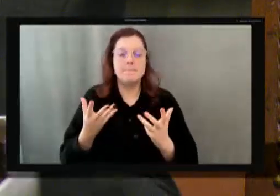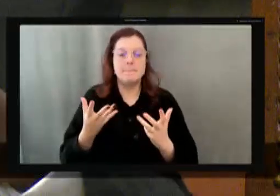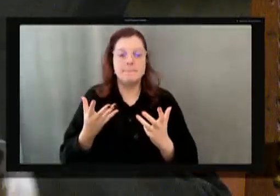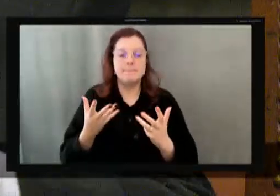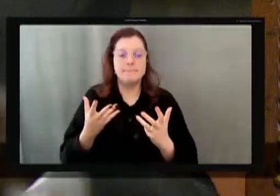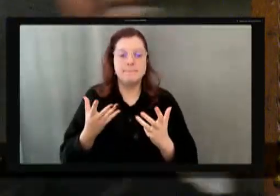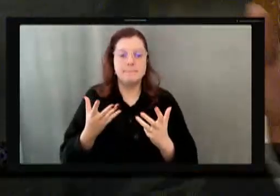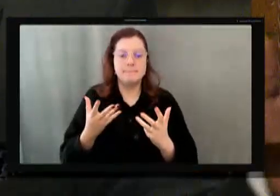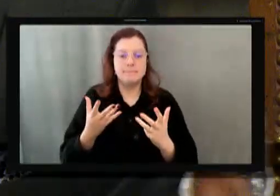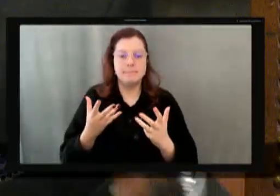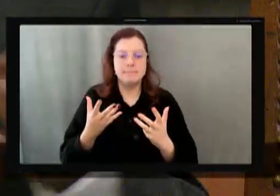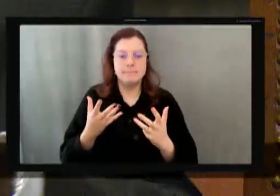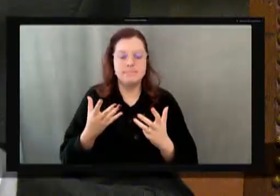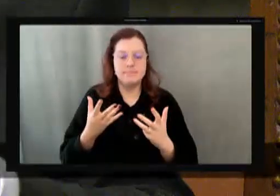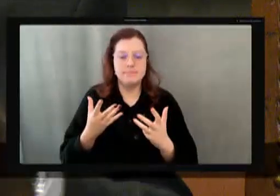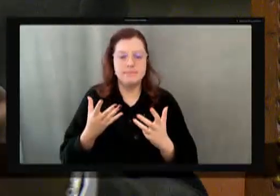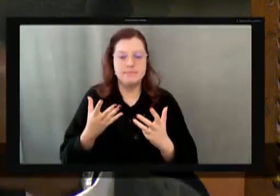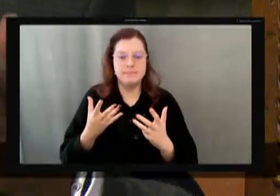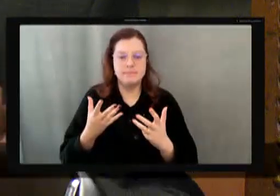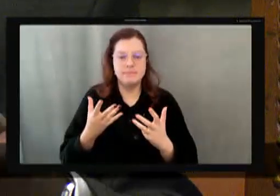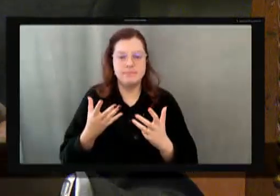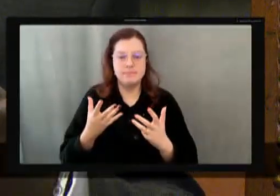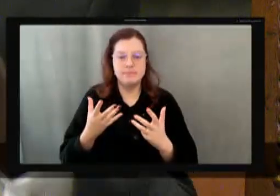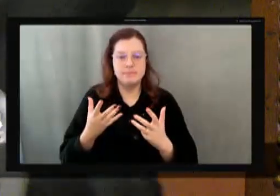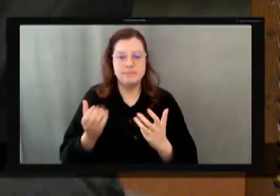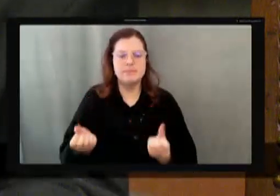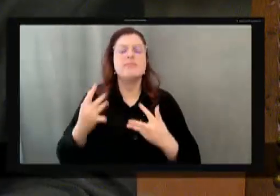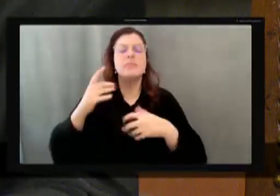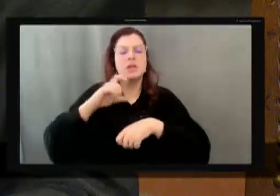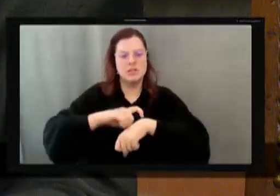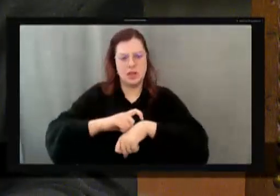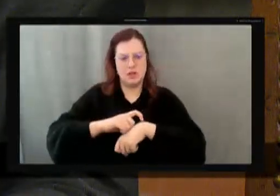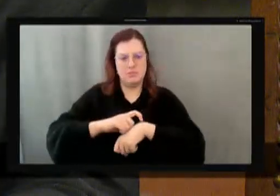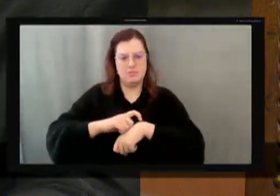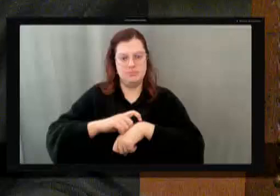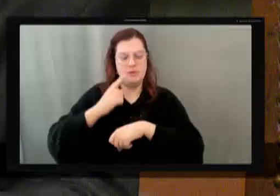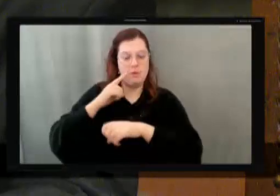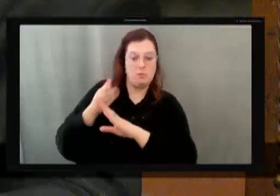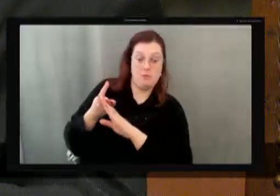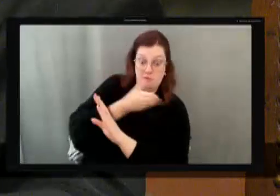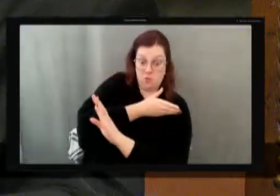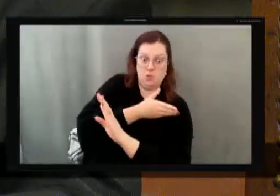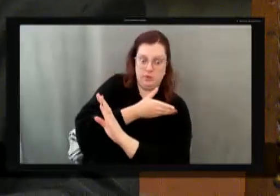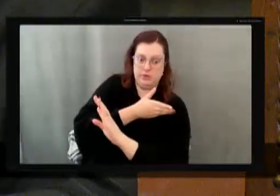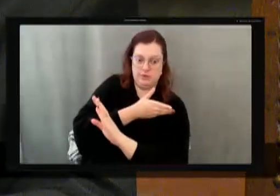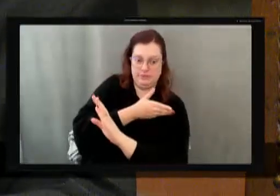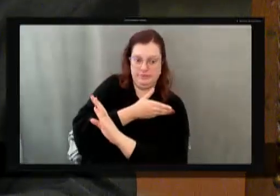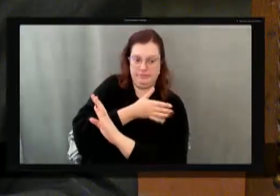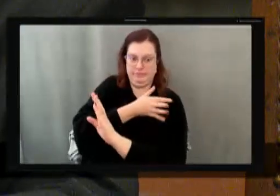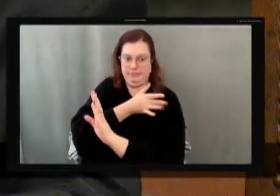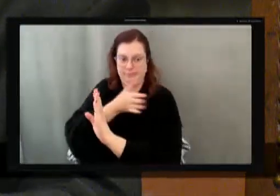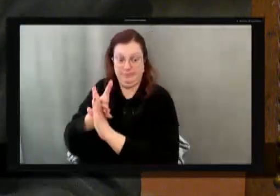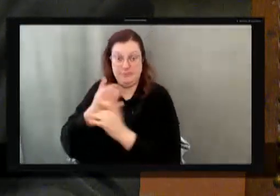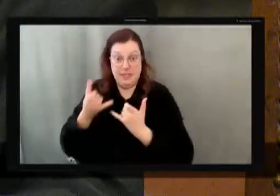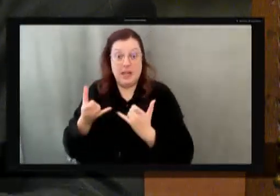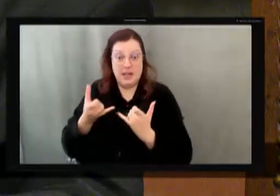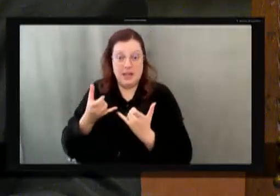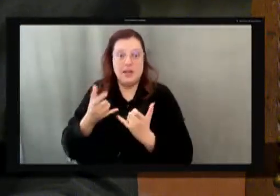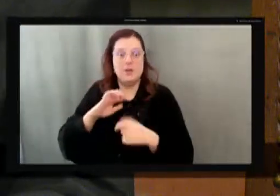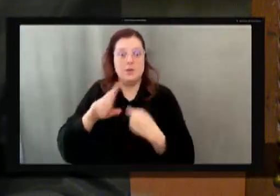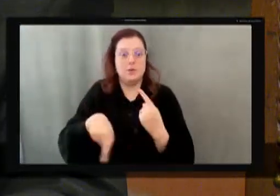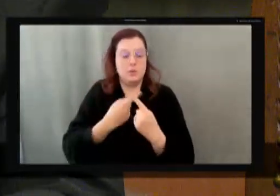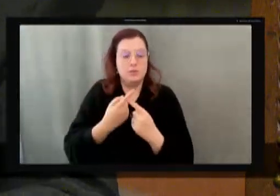the time horizon that started, that brought us here? How long does it take, you know, for the properties to get to the table today when someone